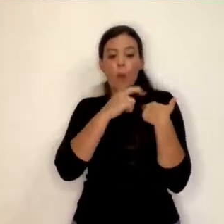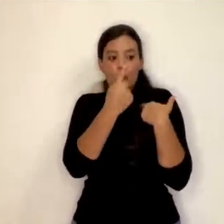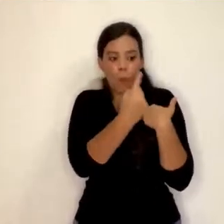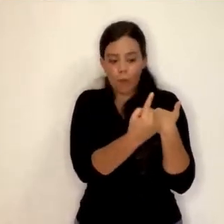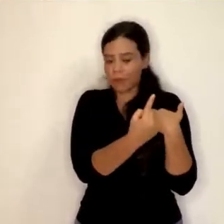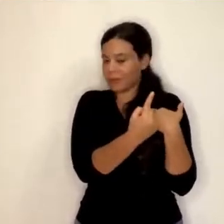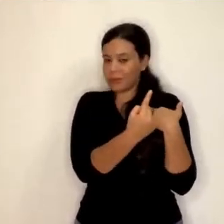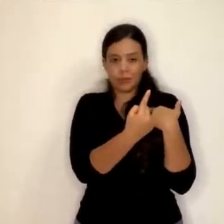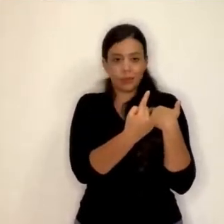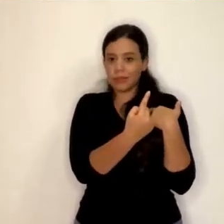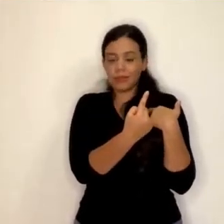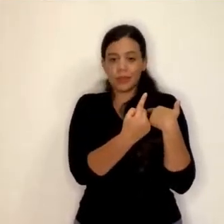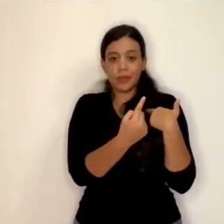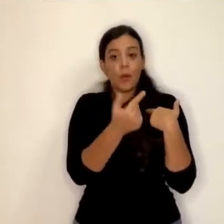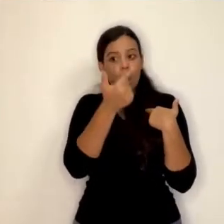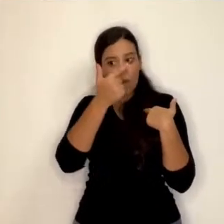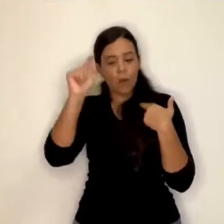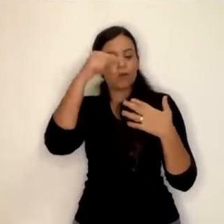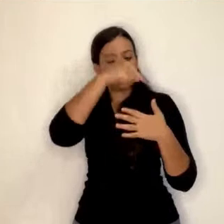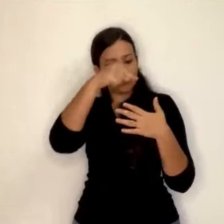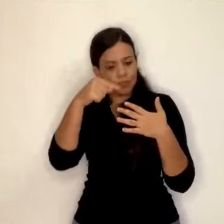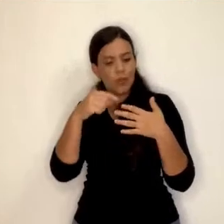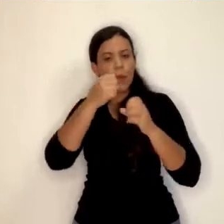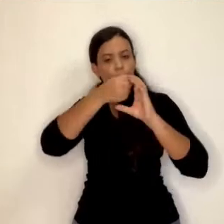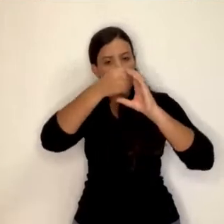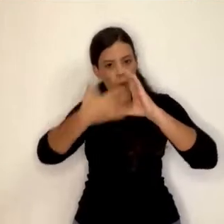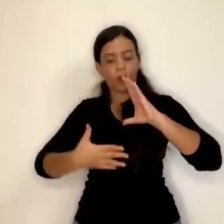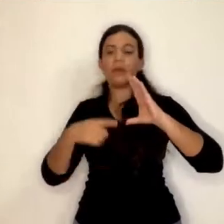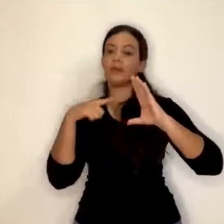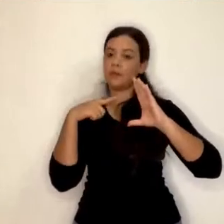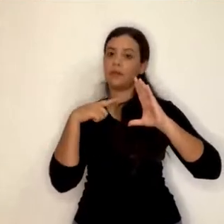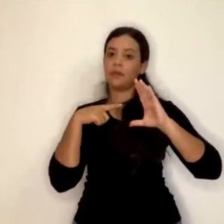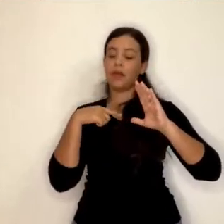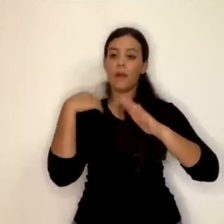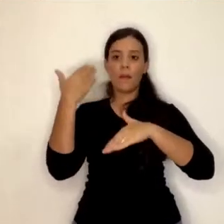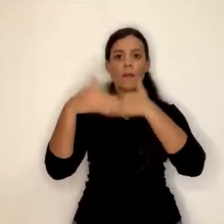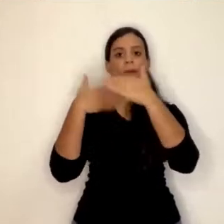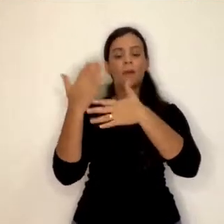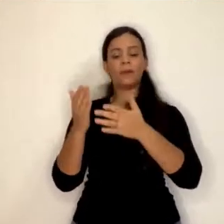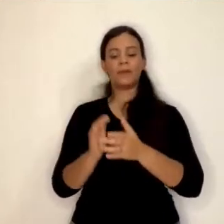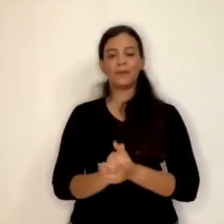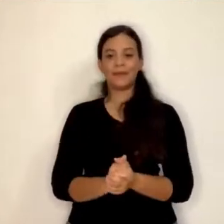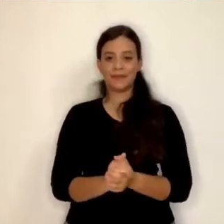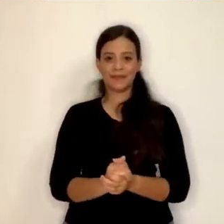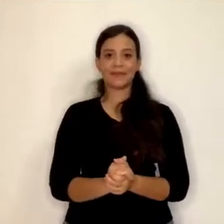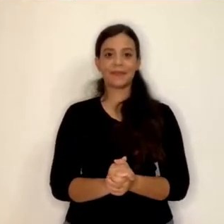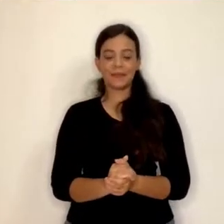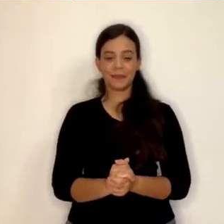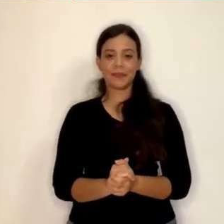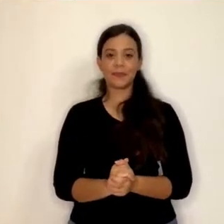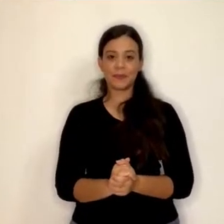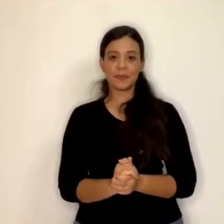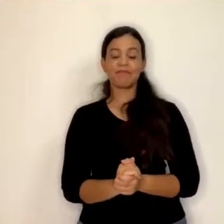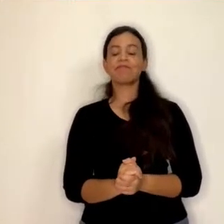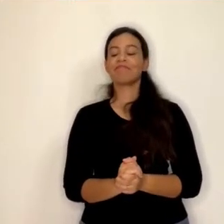policies in one aspect that needs to go beyond.